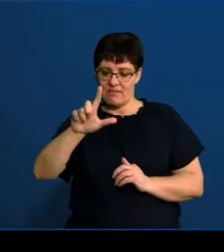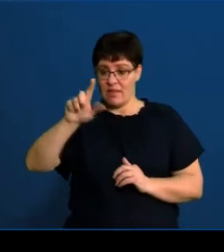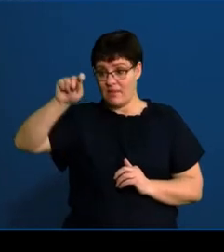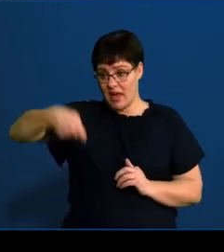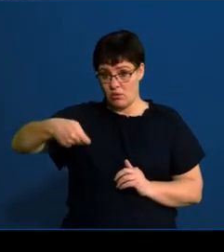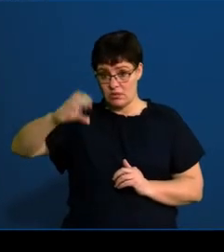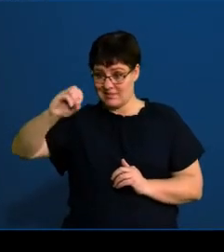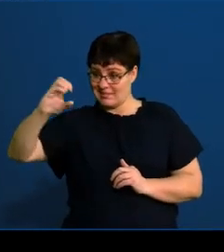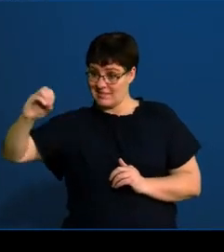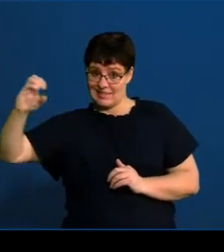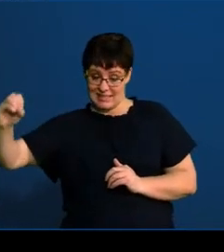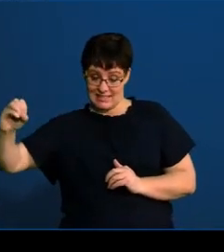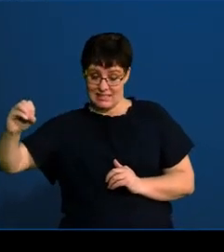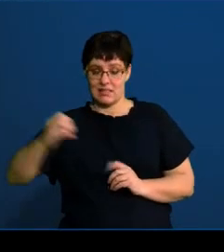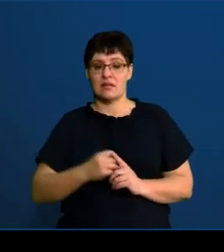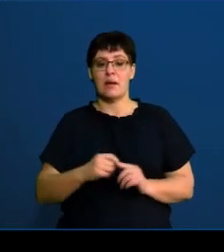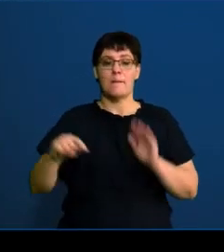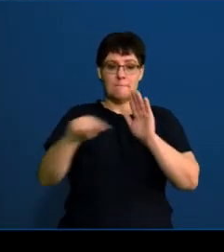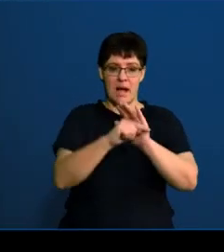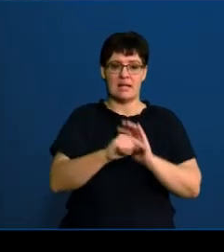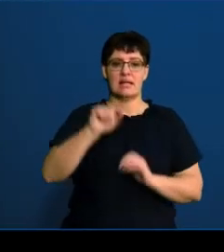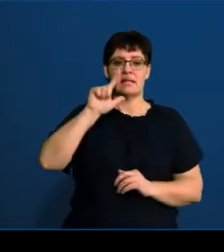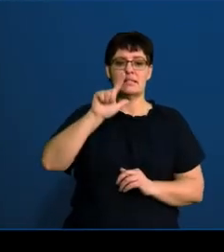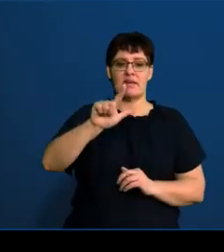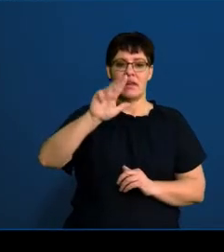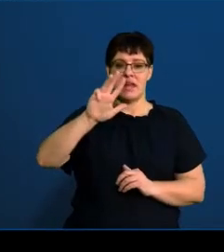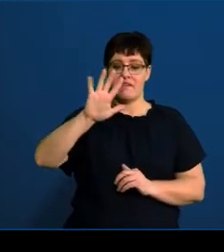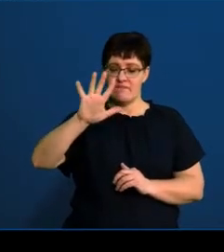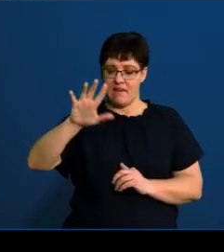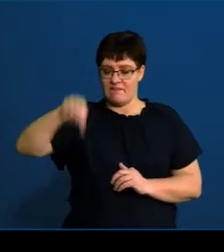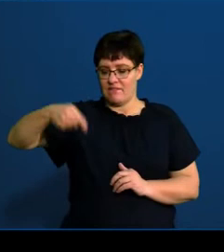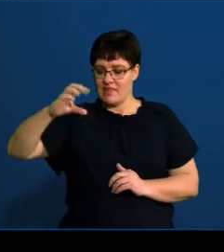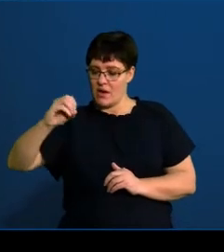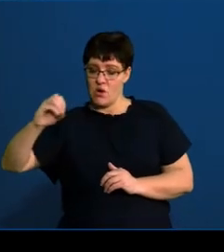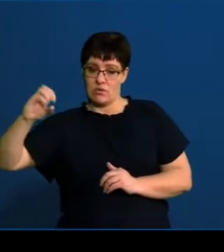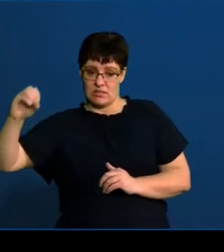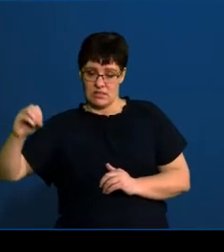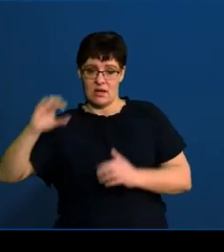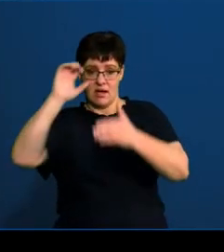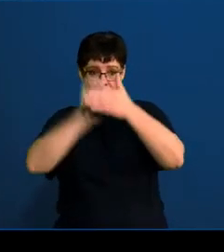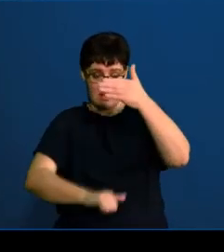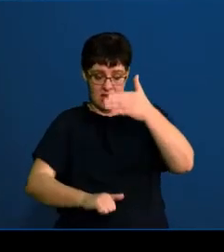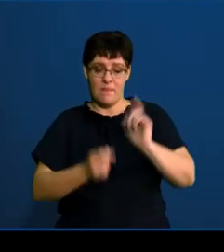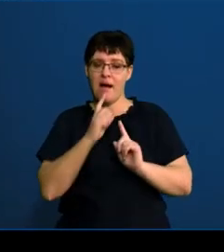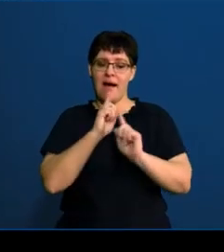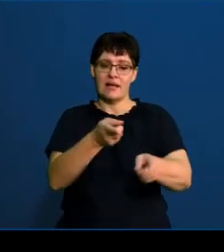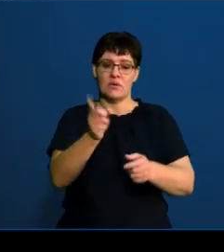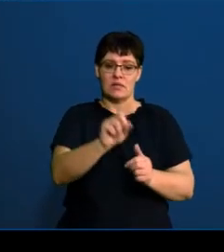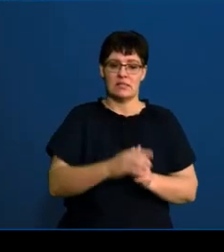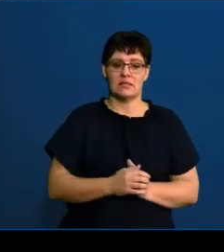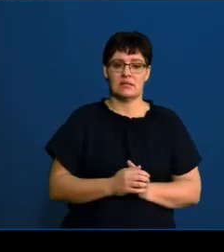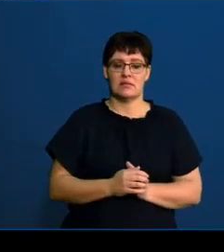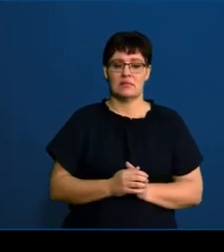807,000 and minus my 795,000. And I'll tell you why in a moment.